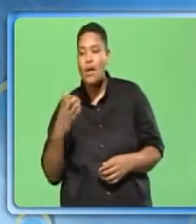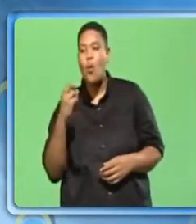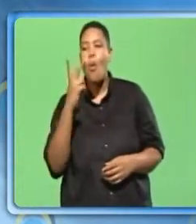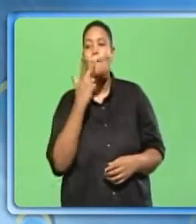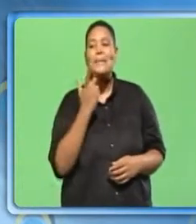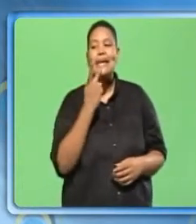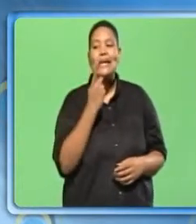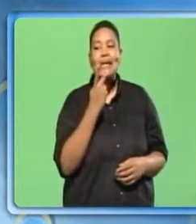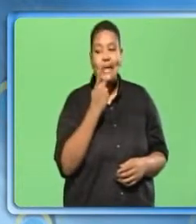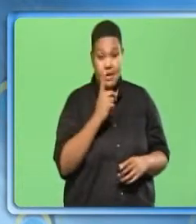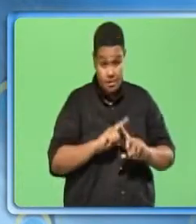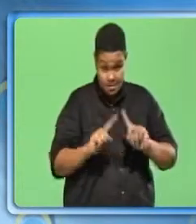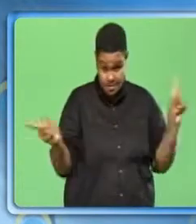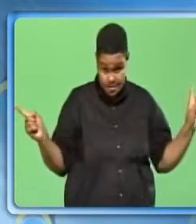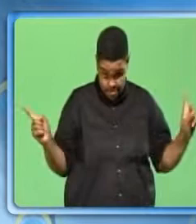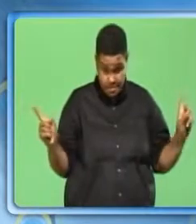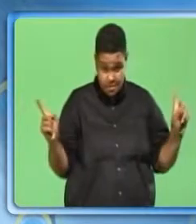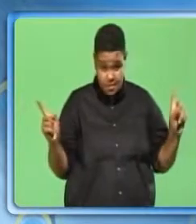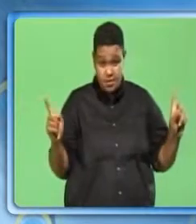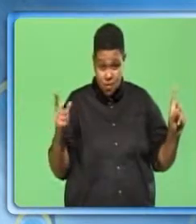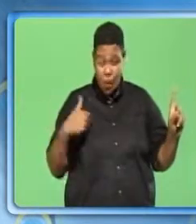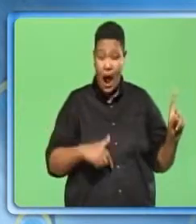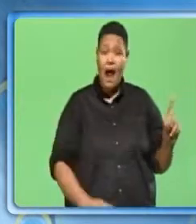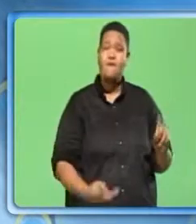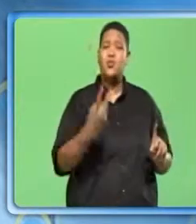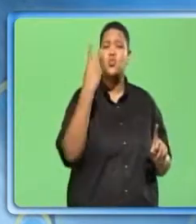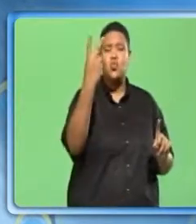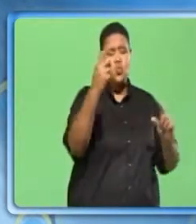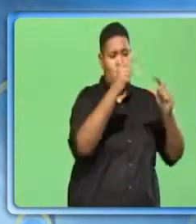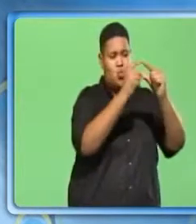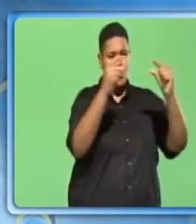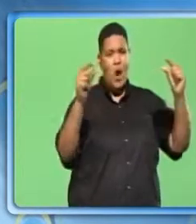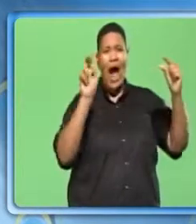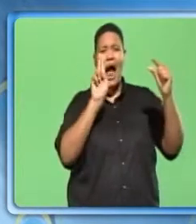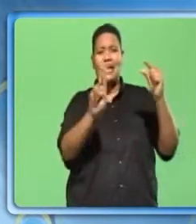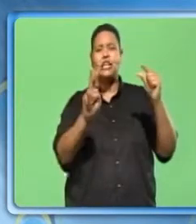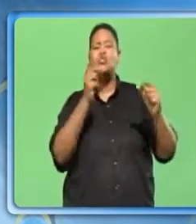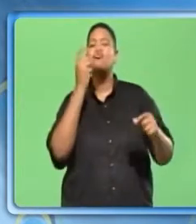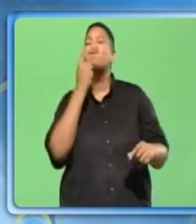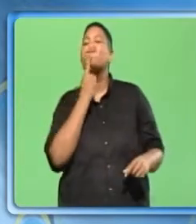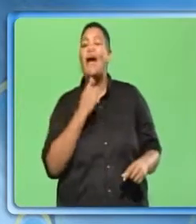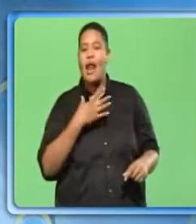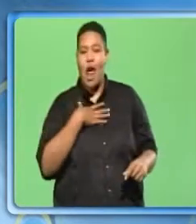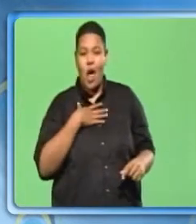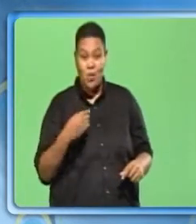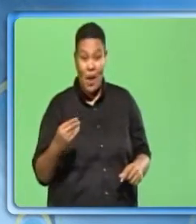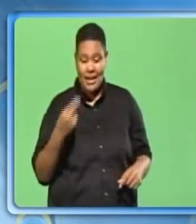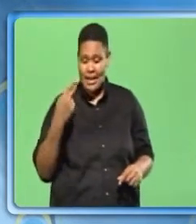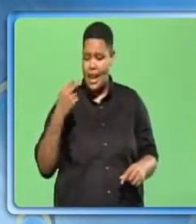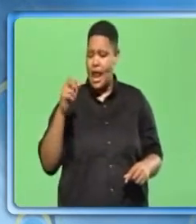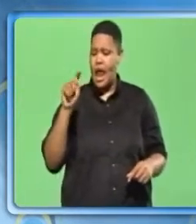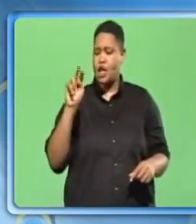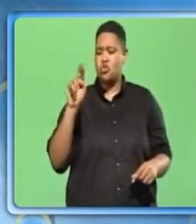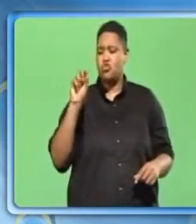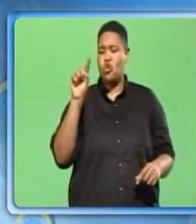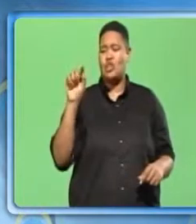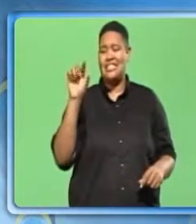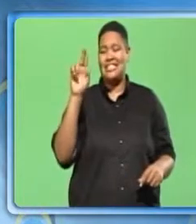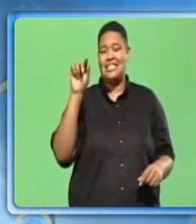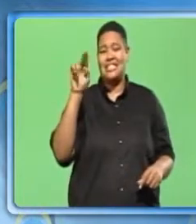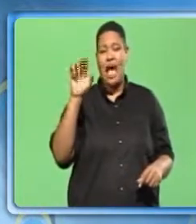pink. However, there are only two alleles, red and white. The heterozygous condition is